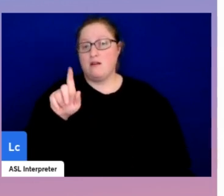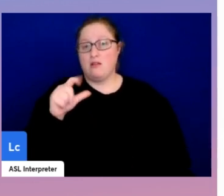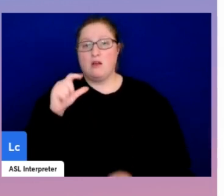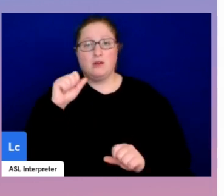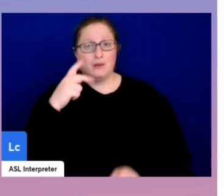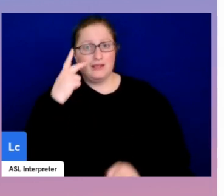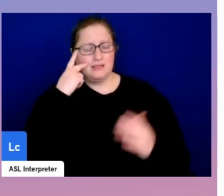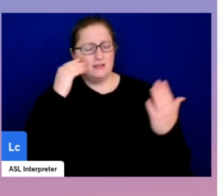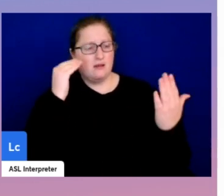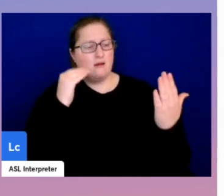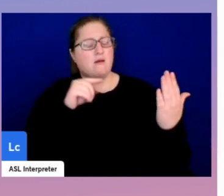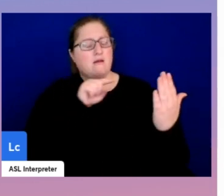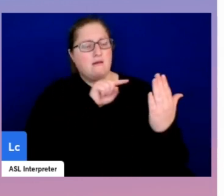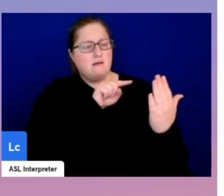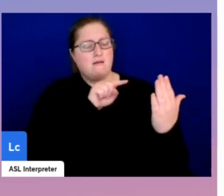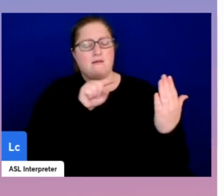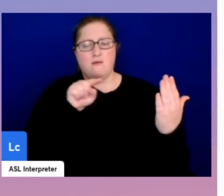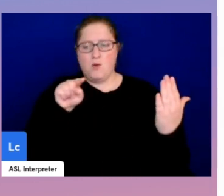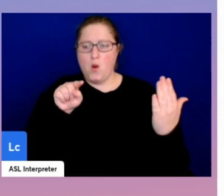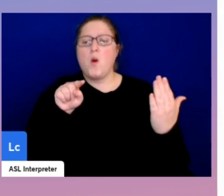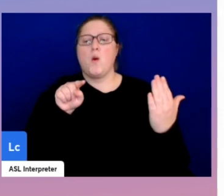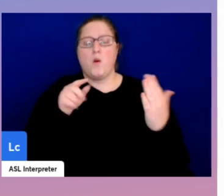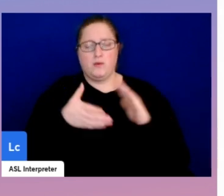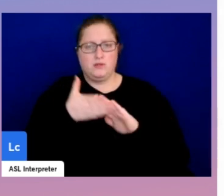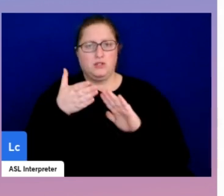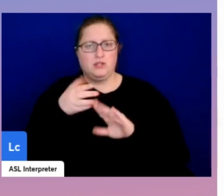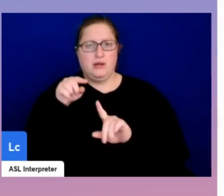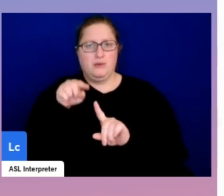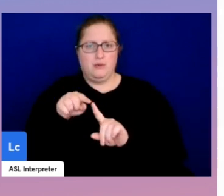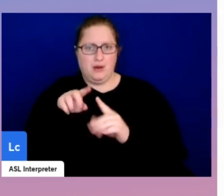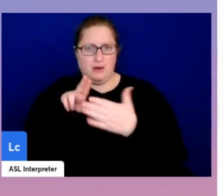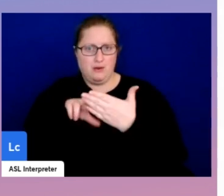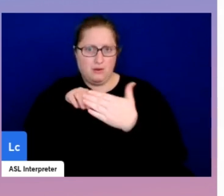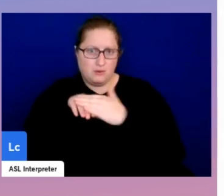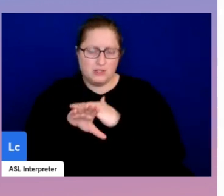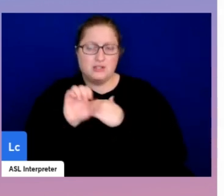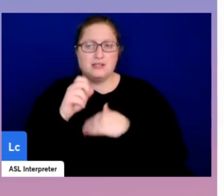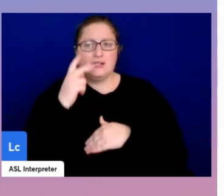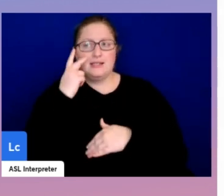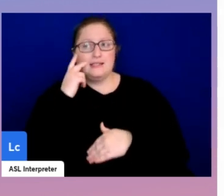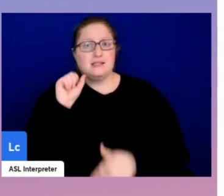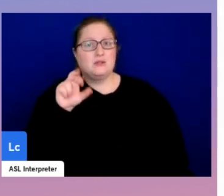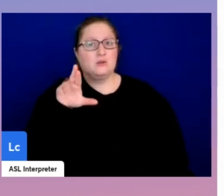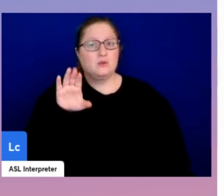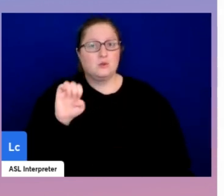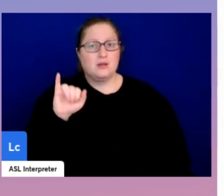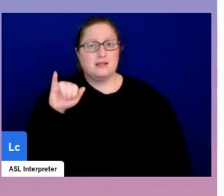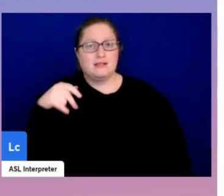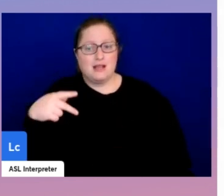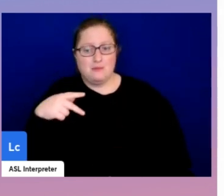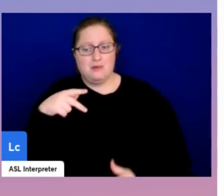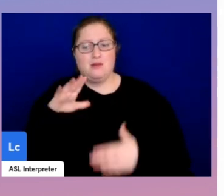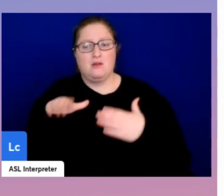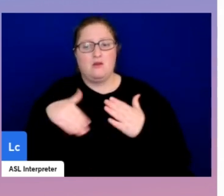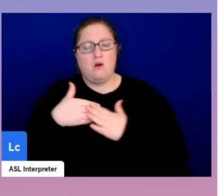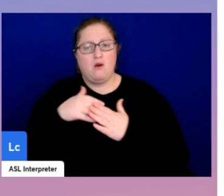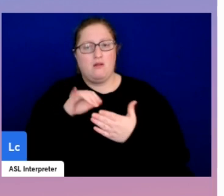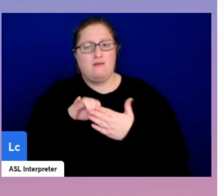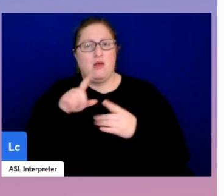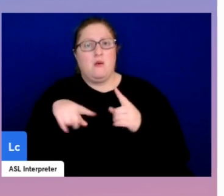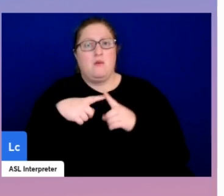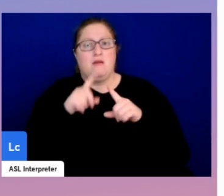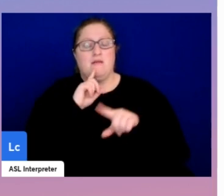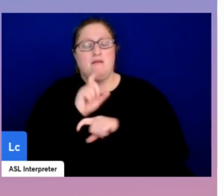when did an application actually generate those credentials, and we can also see stuff like source IP and all that sort of stuff of when it was actually used